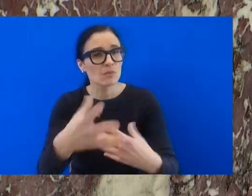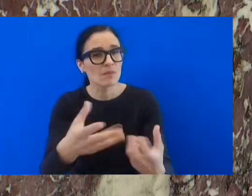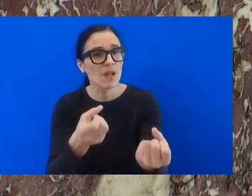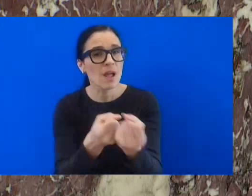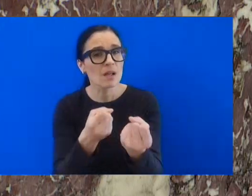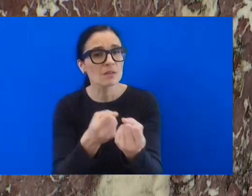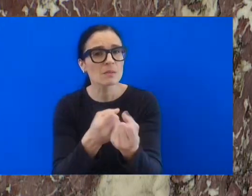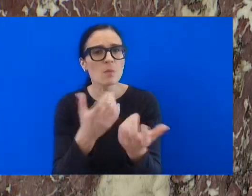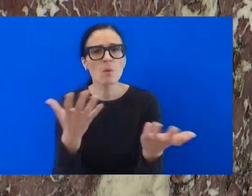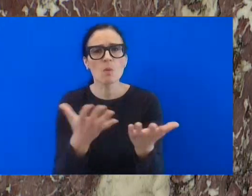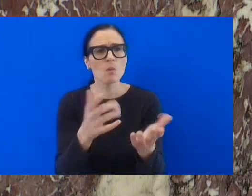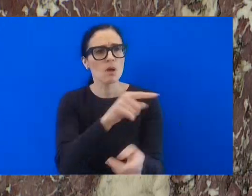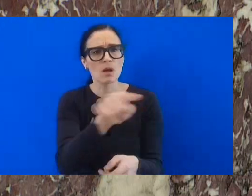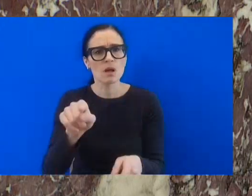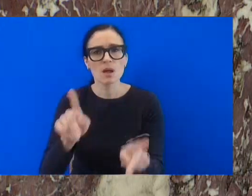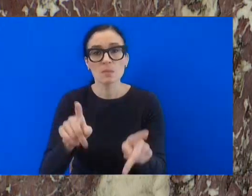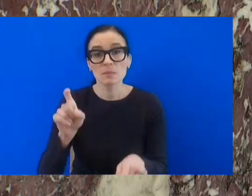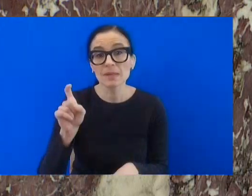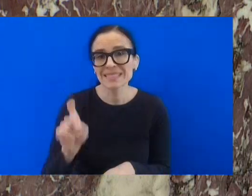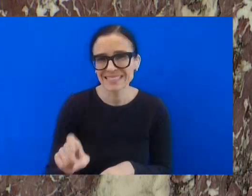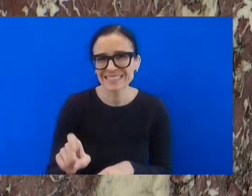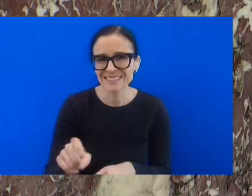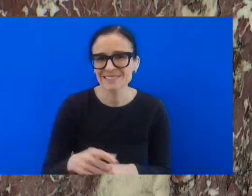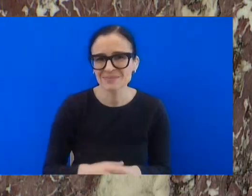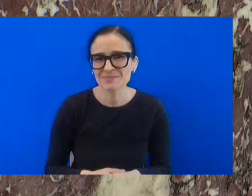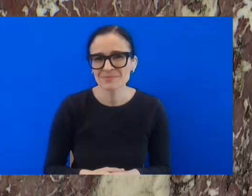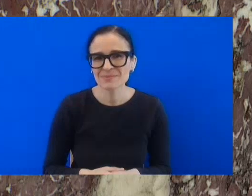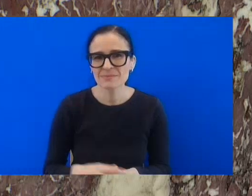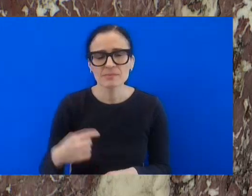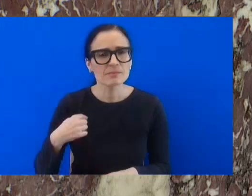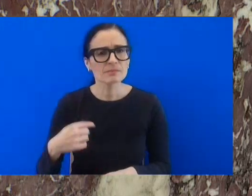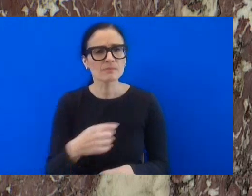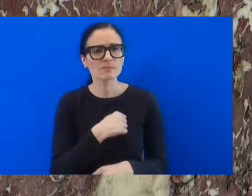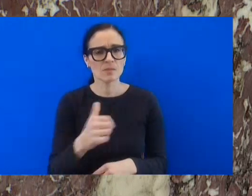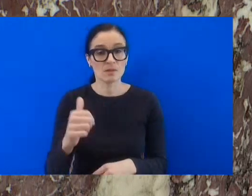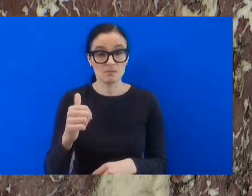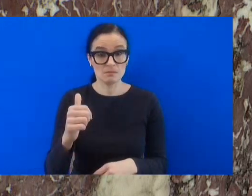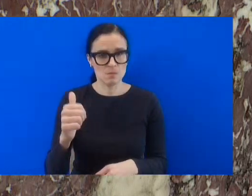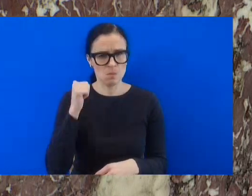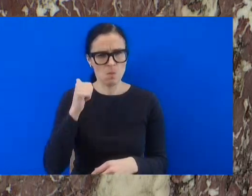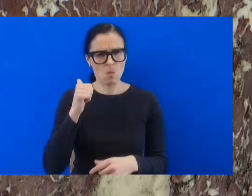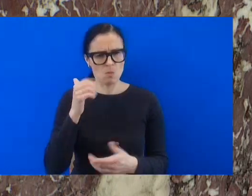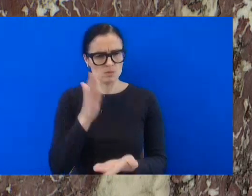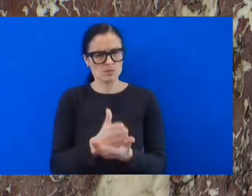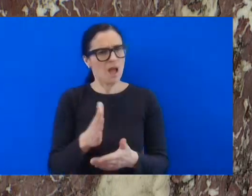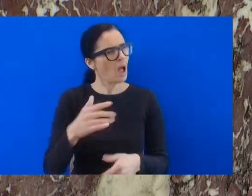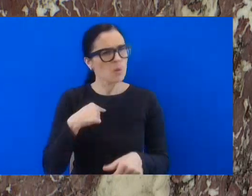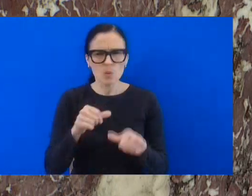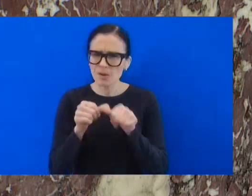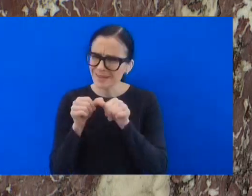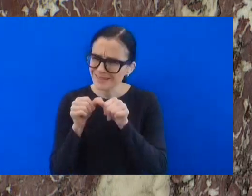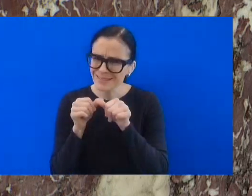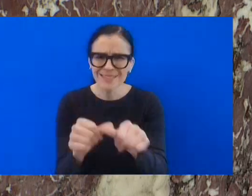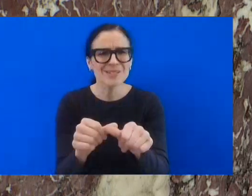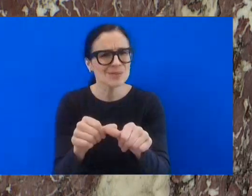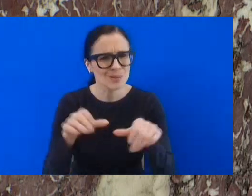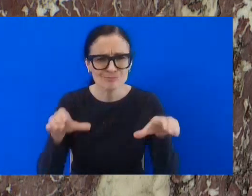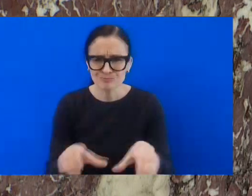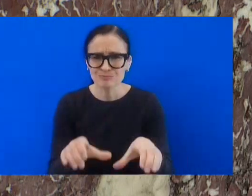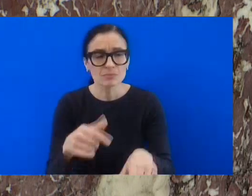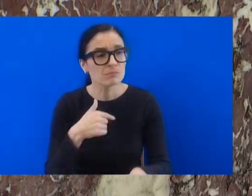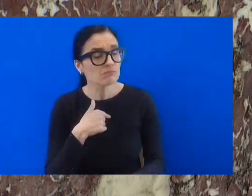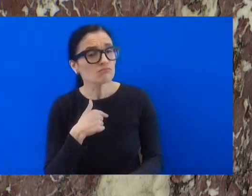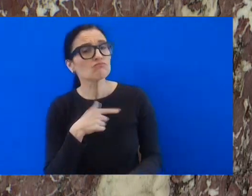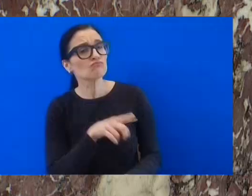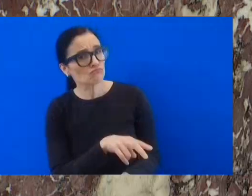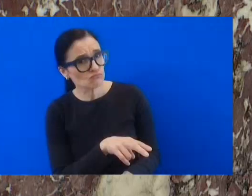crisis. Mr. Speaker, we're not going to stop that work. I appreciate so much the intervention from the member and look forward to working with her to help resolve